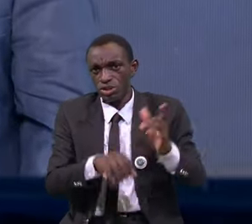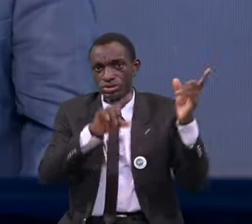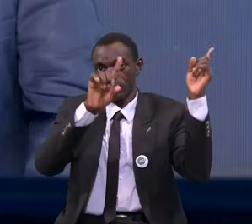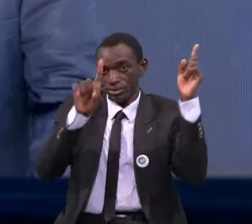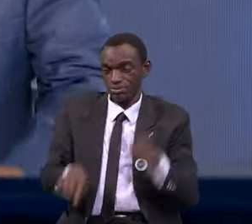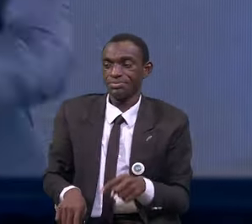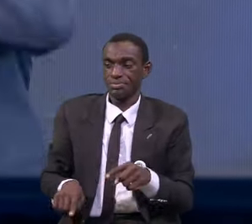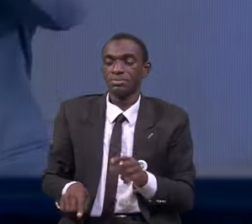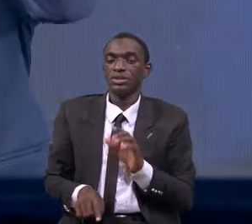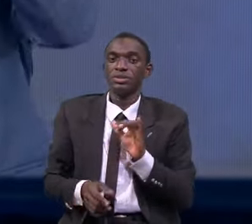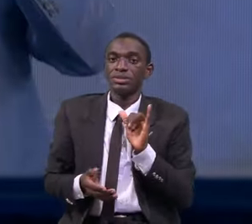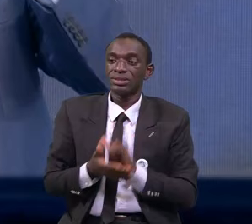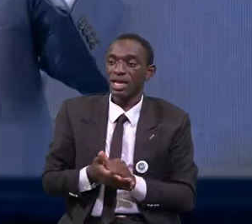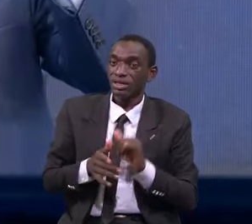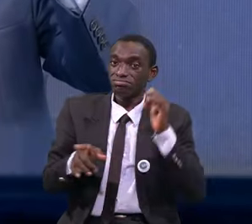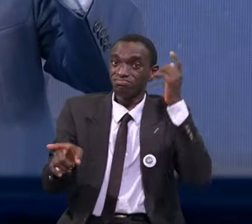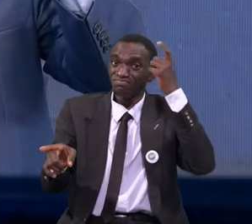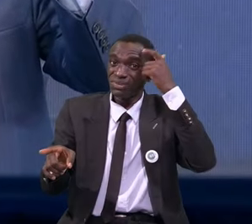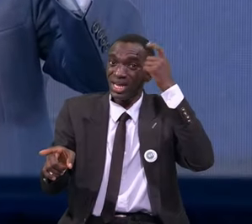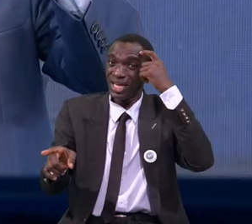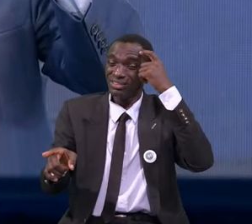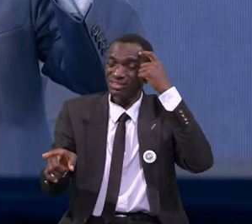that part in the brain was gone.